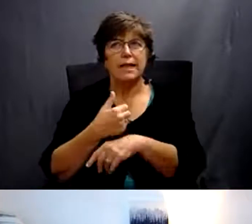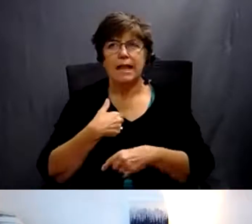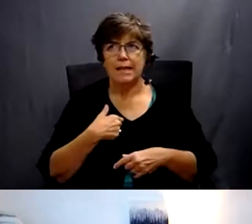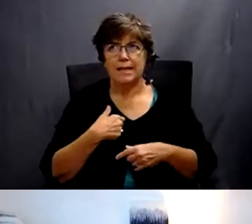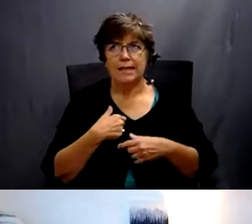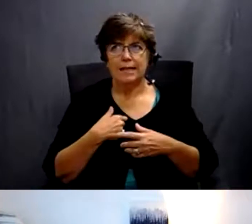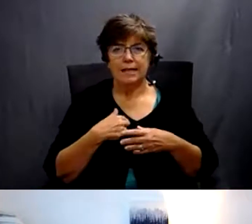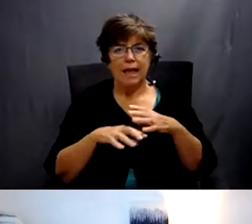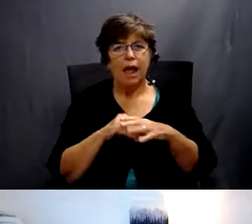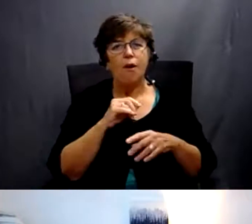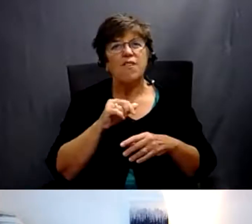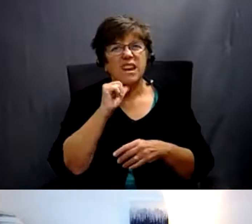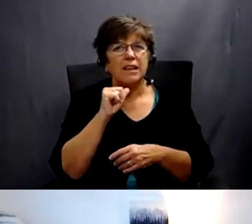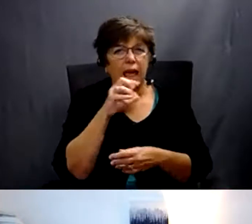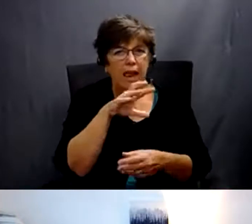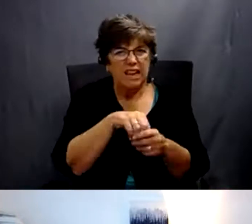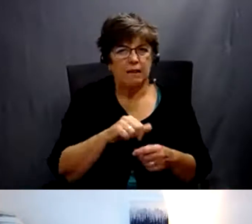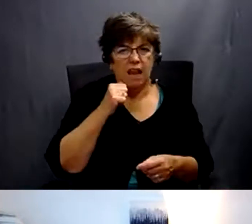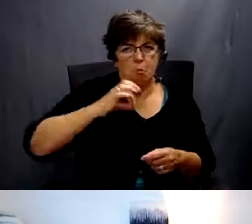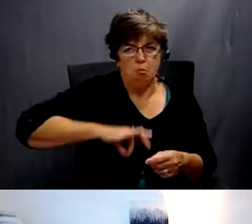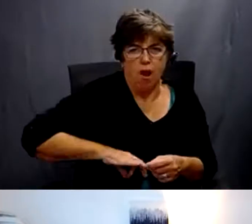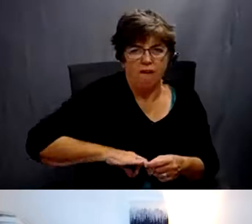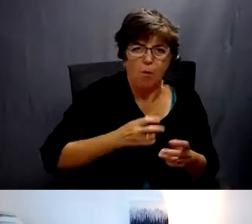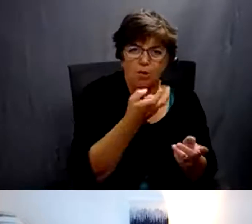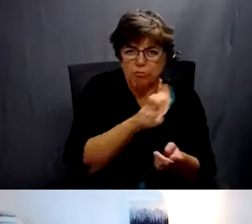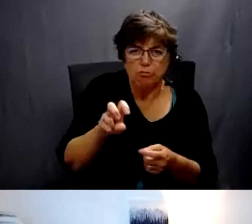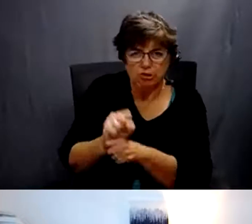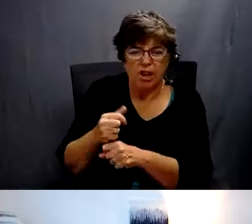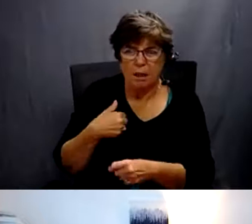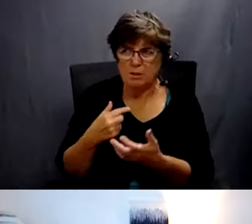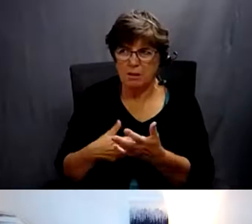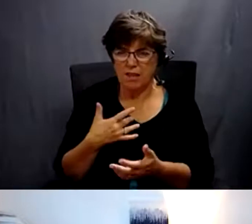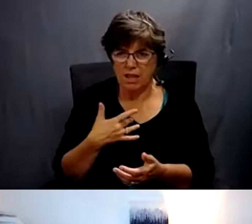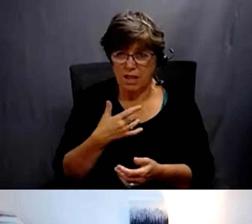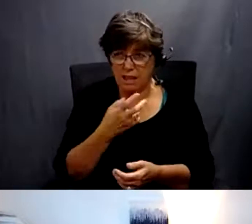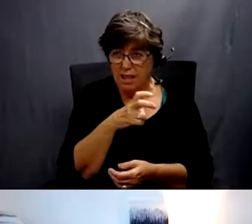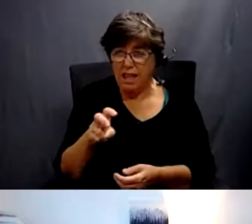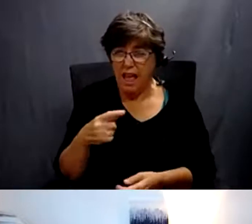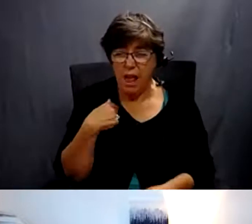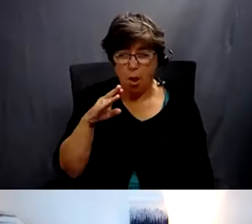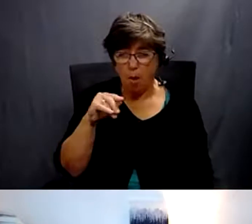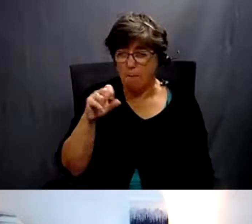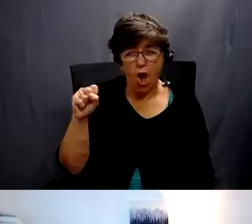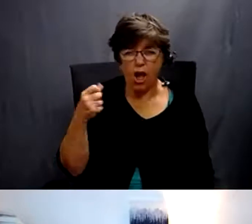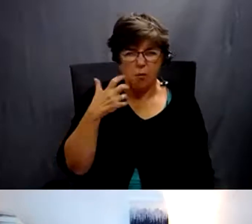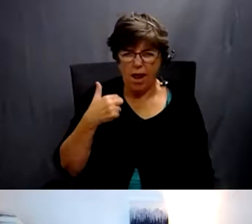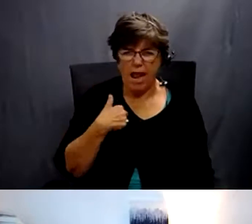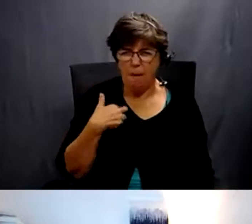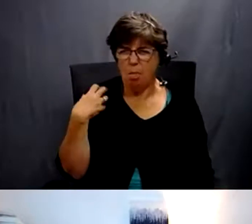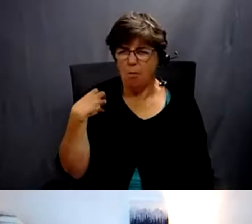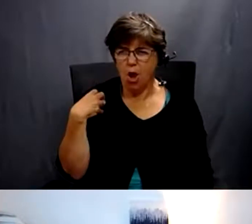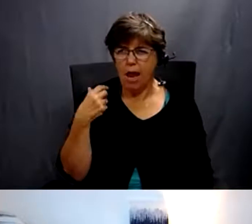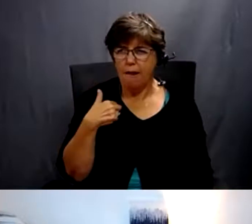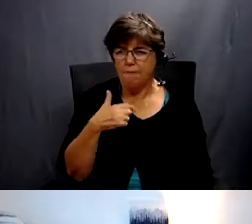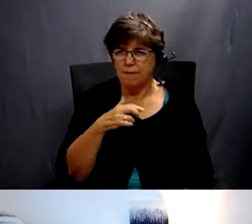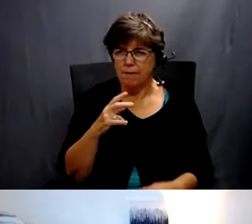getting out of the nonprofit world, right? Of like, I don't want to be a boss to myself. Like I need to like